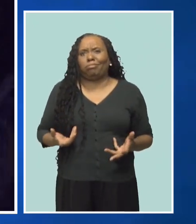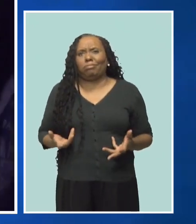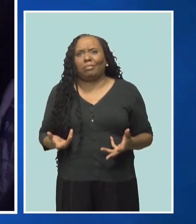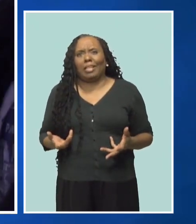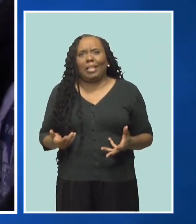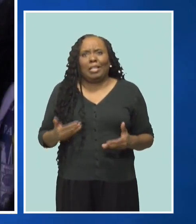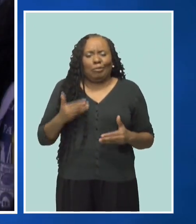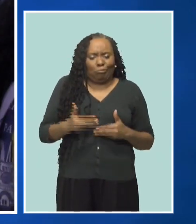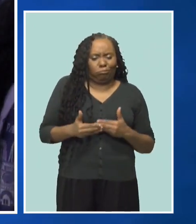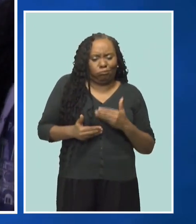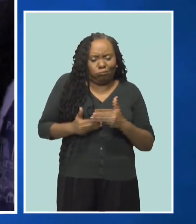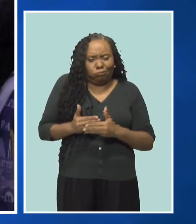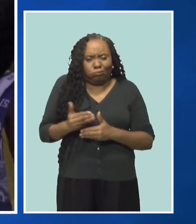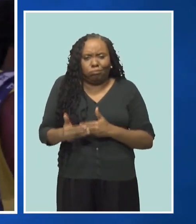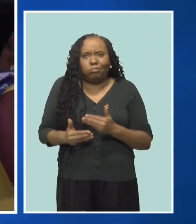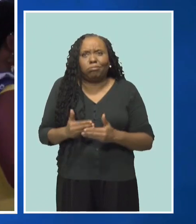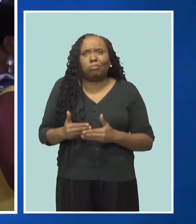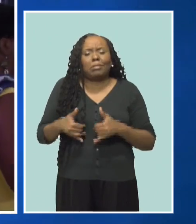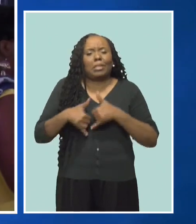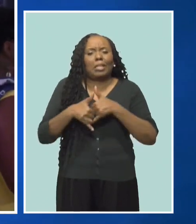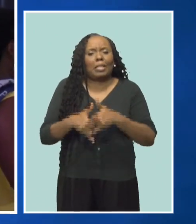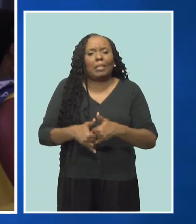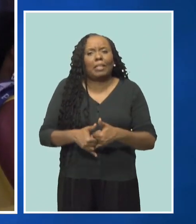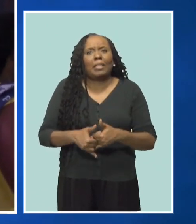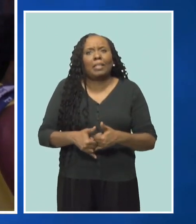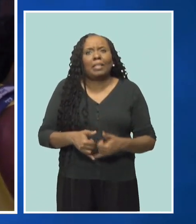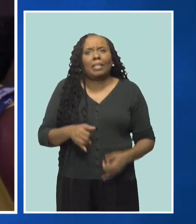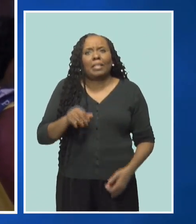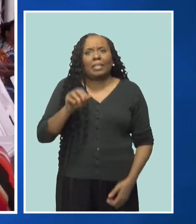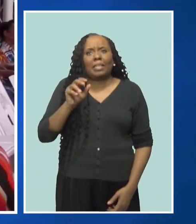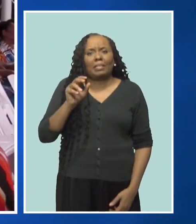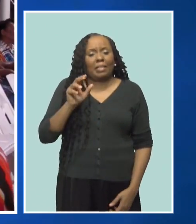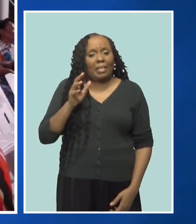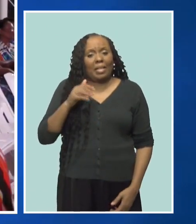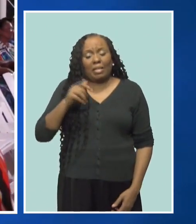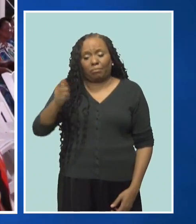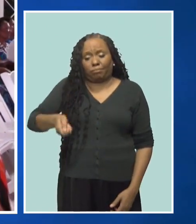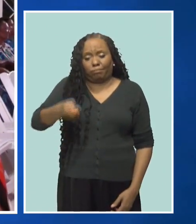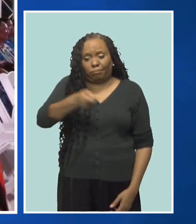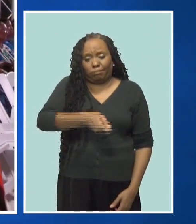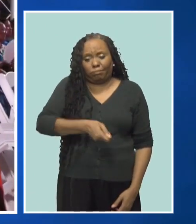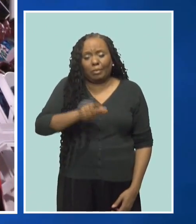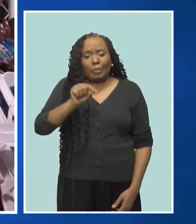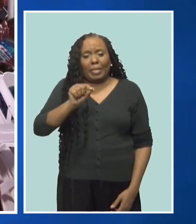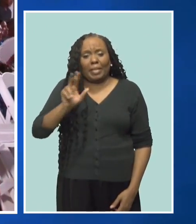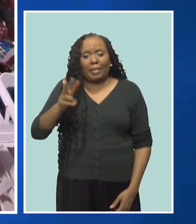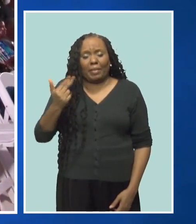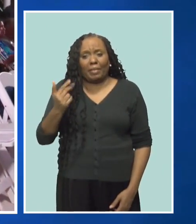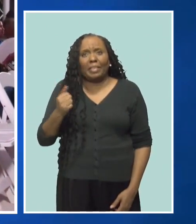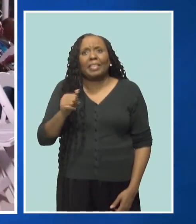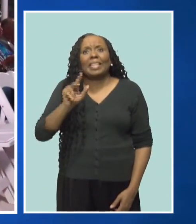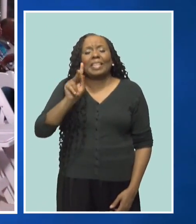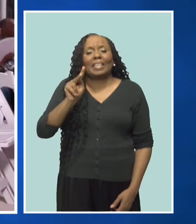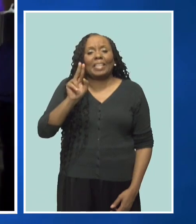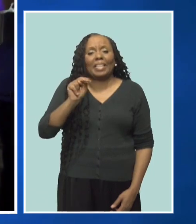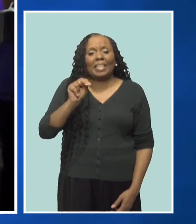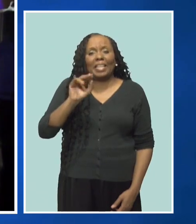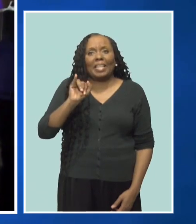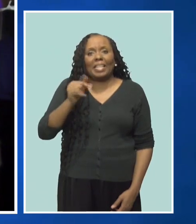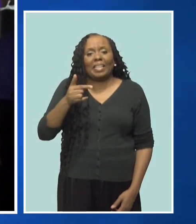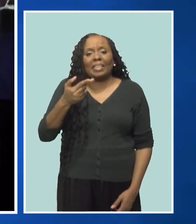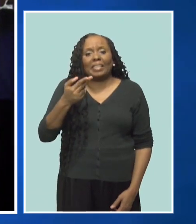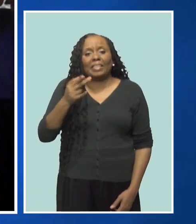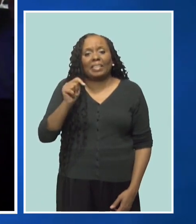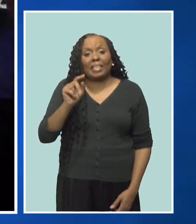ball going. Sir Trevor Carmichael was awarded the Knighthood of St. Andrew in 2013 for his outstanding contribution to the financial services